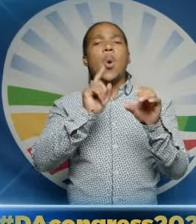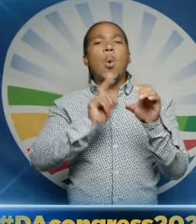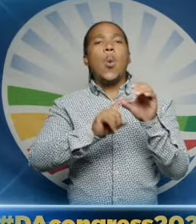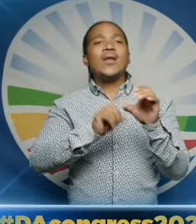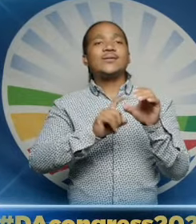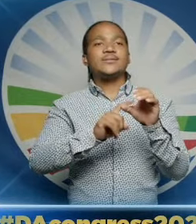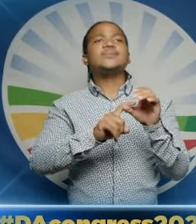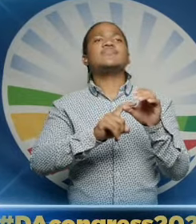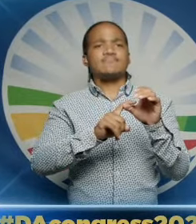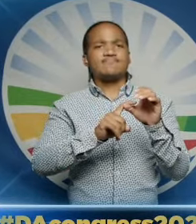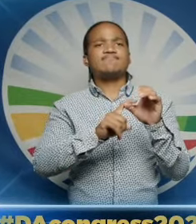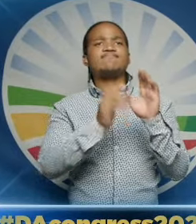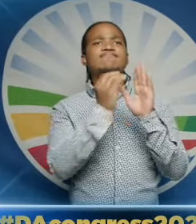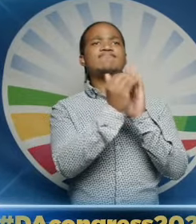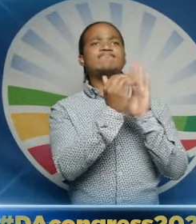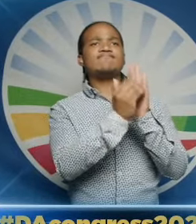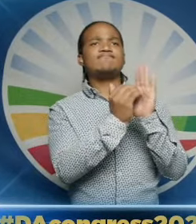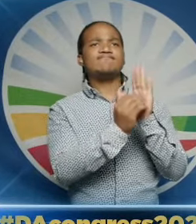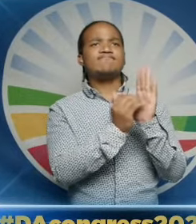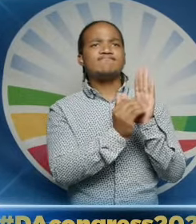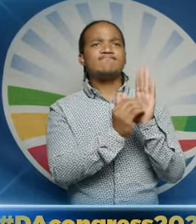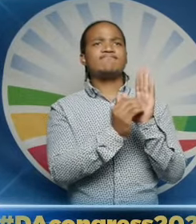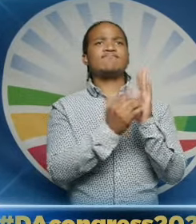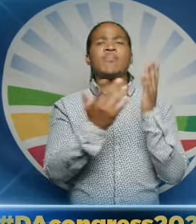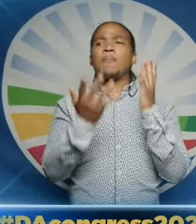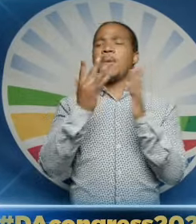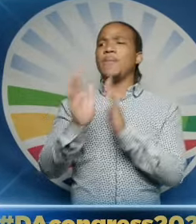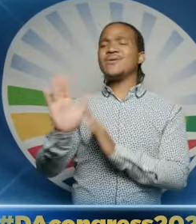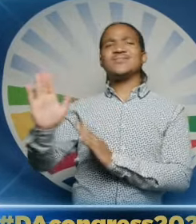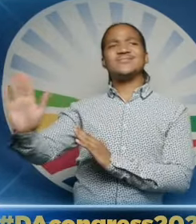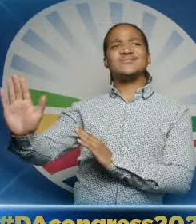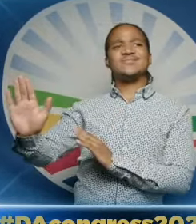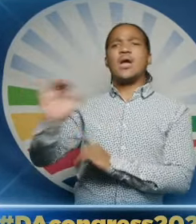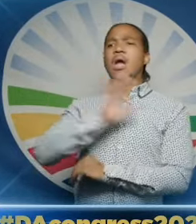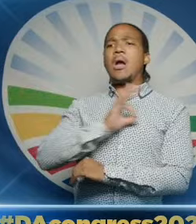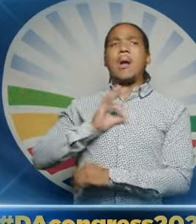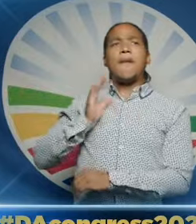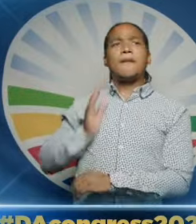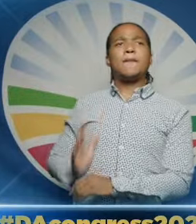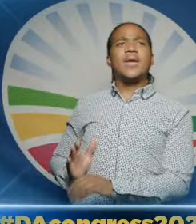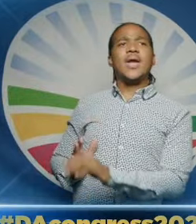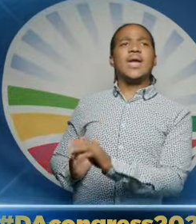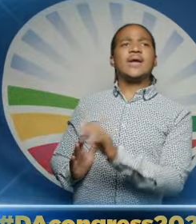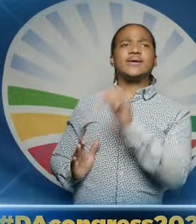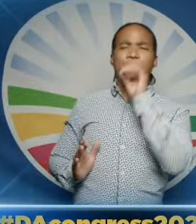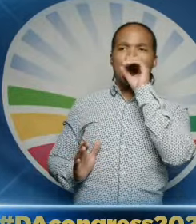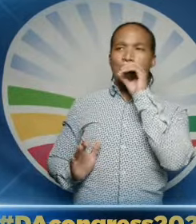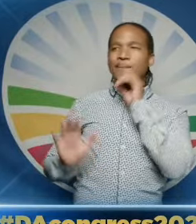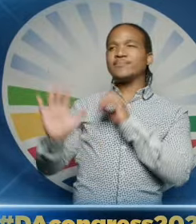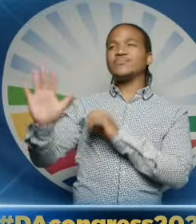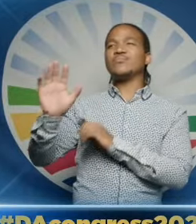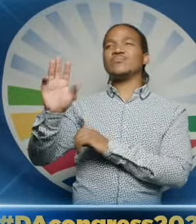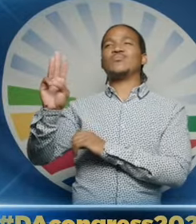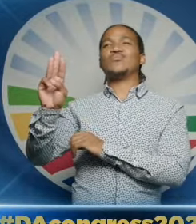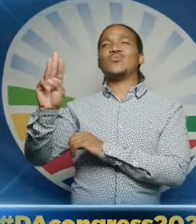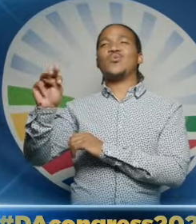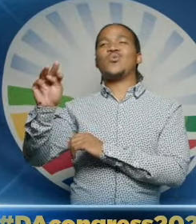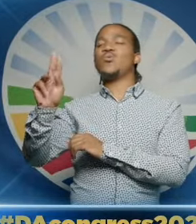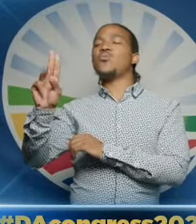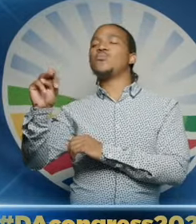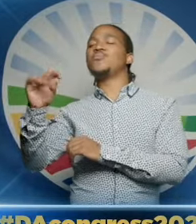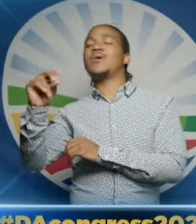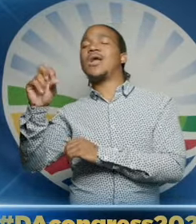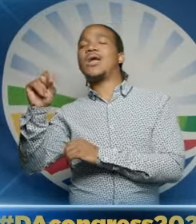are Chris in Umgeni or you are Mayor De Venter in